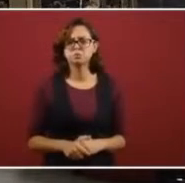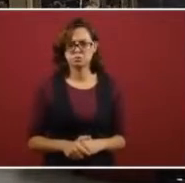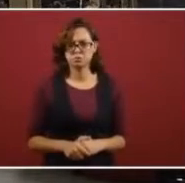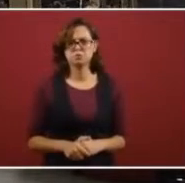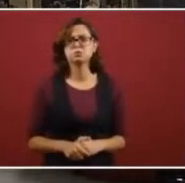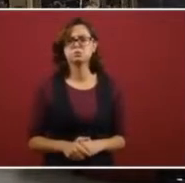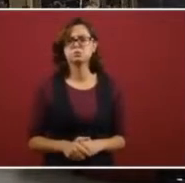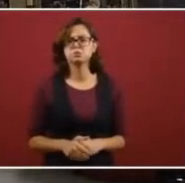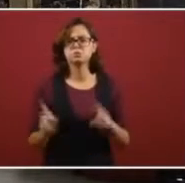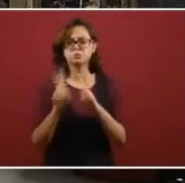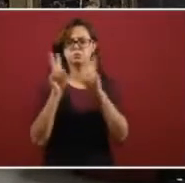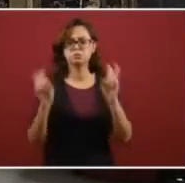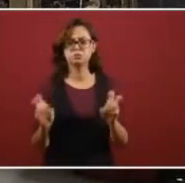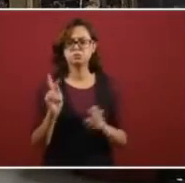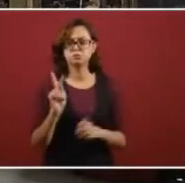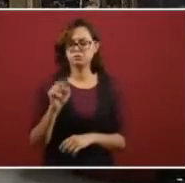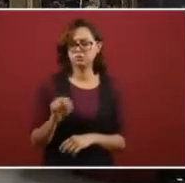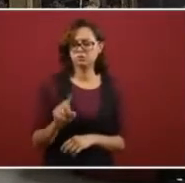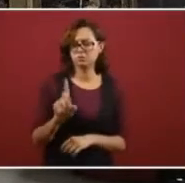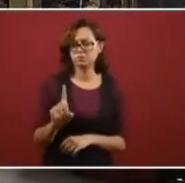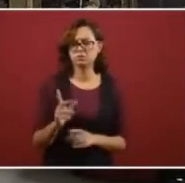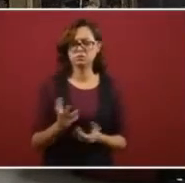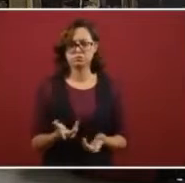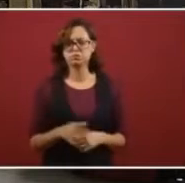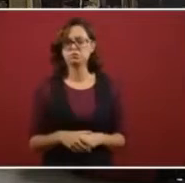because let's go ahead and start.